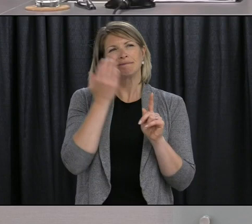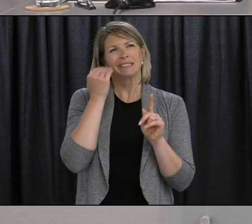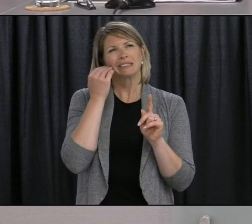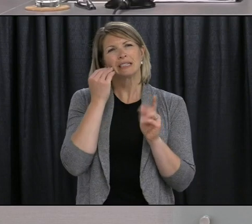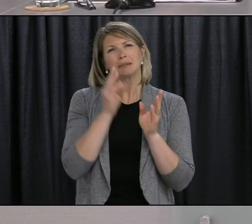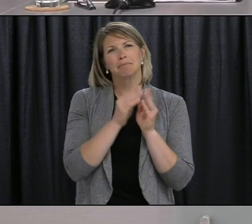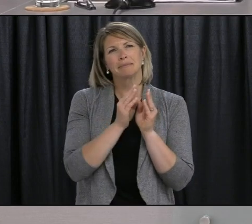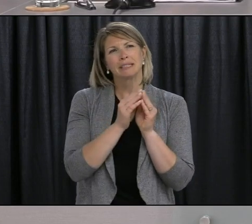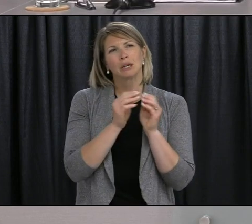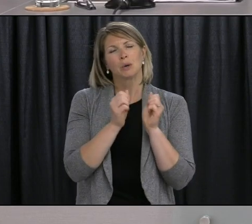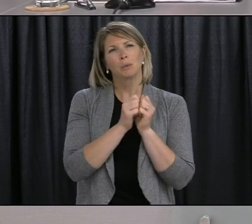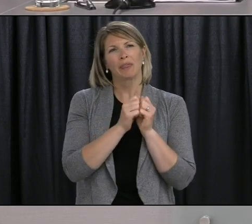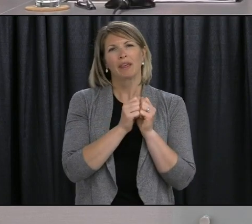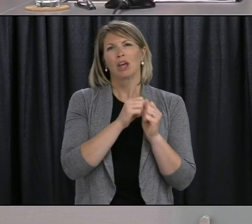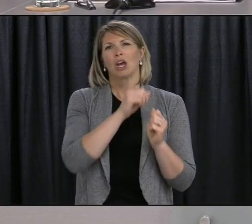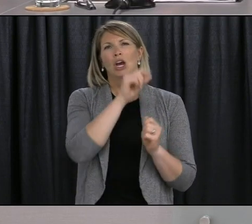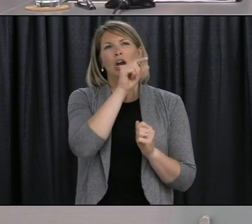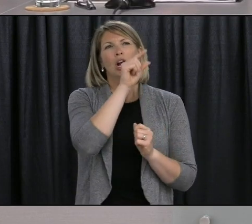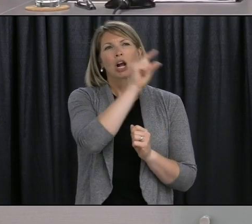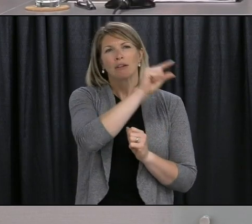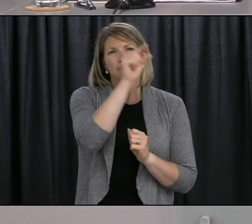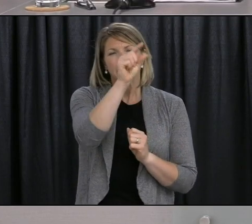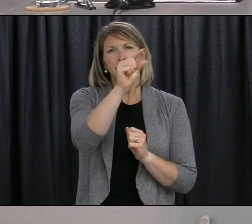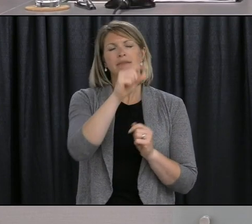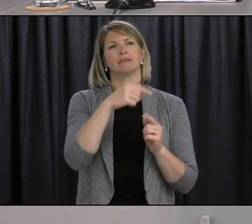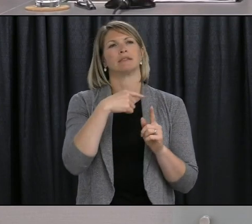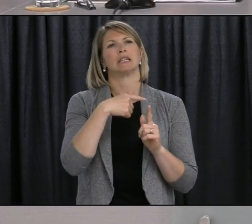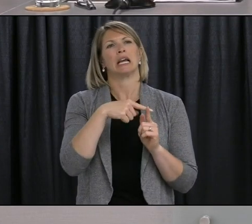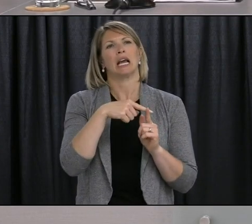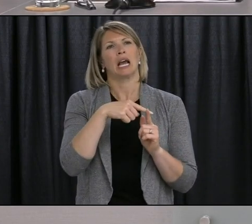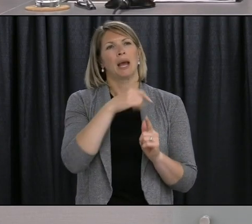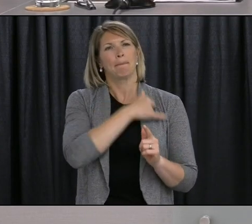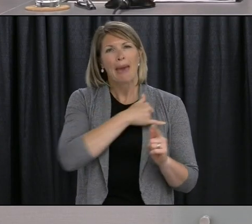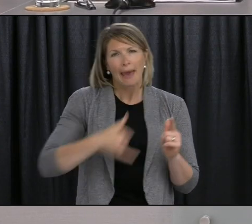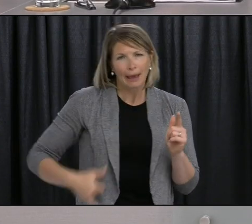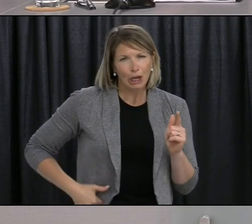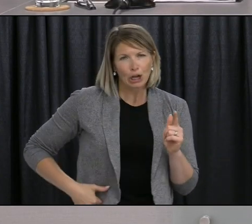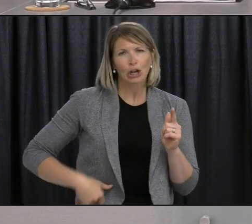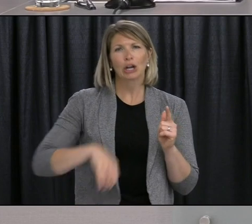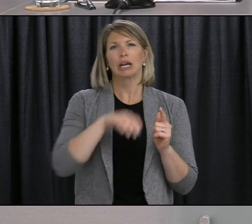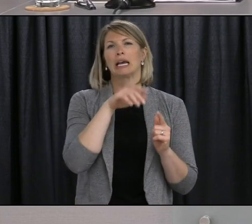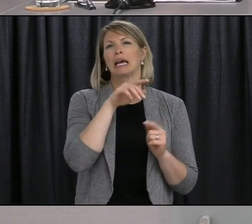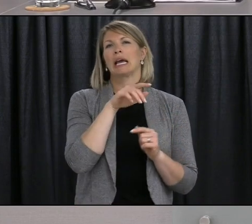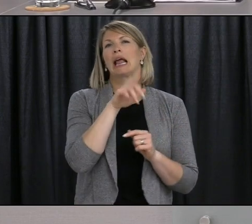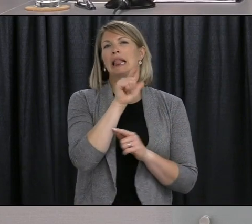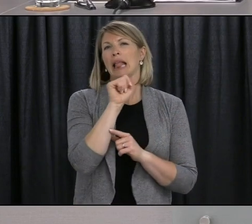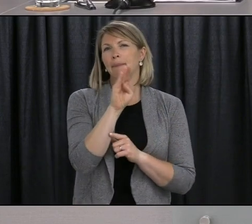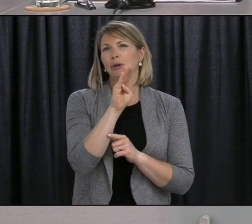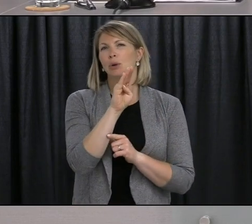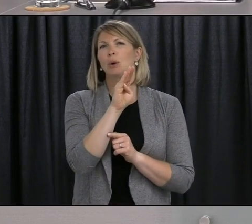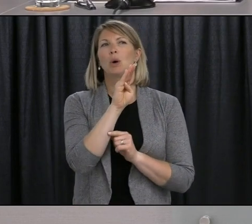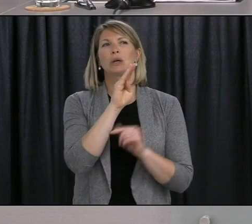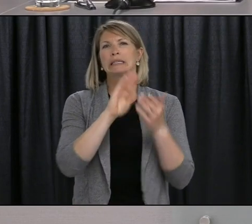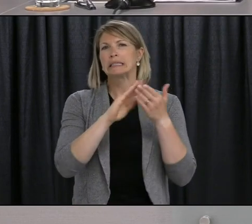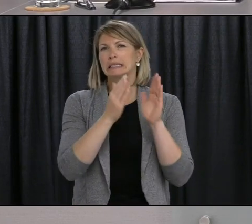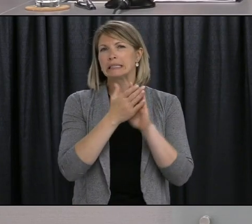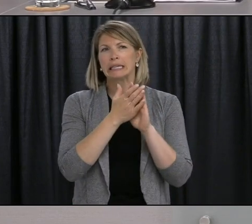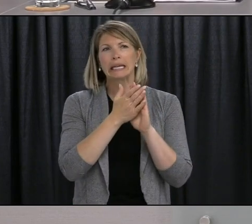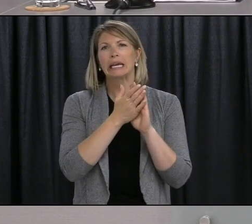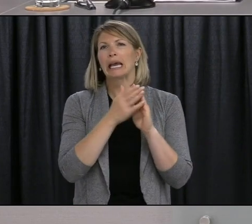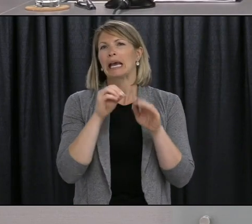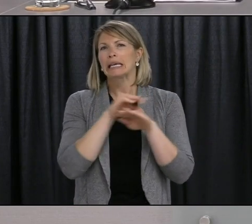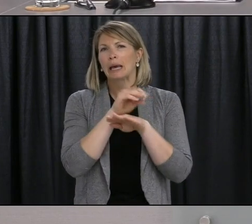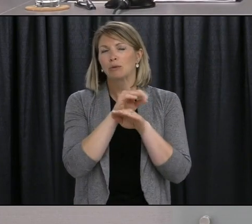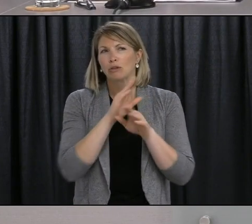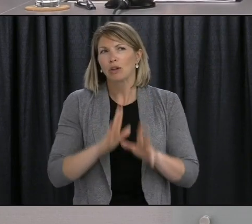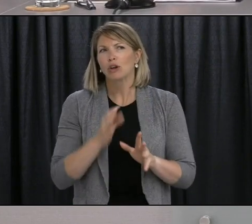Quebec regarding reopening the border between Fairmont and Lab City, Walbush. Is that going to be the case soon? And if so,